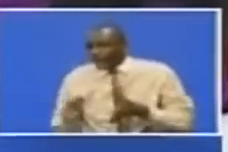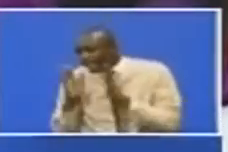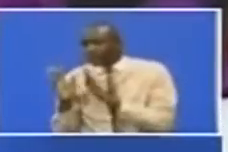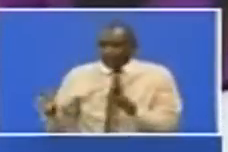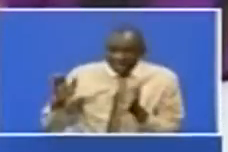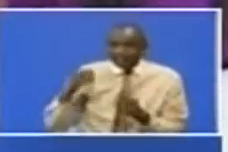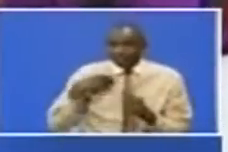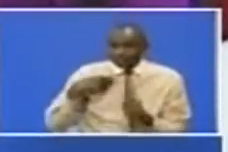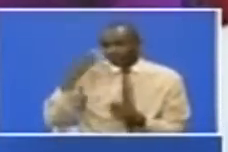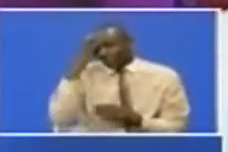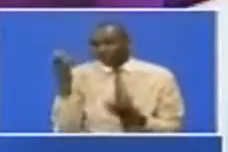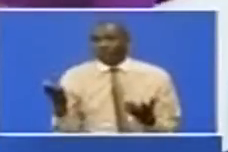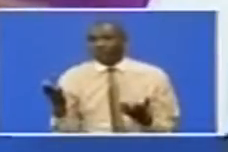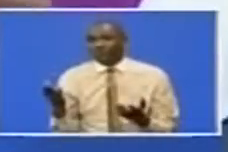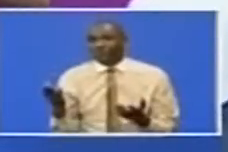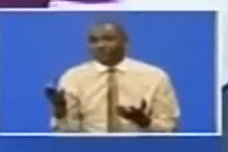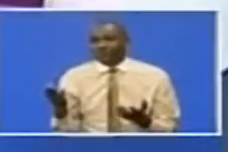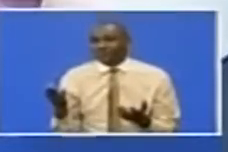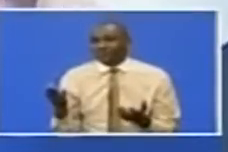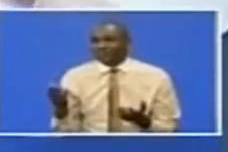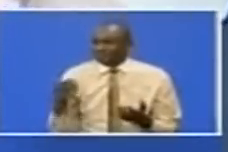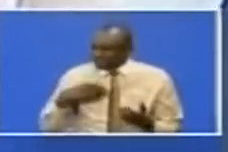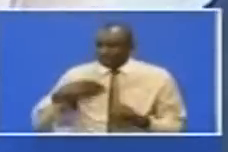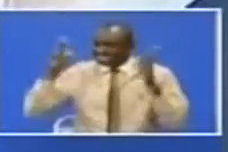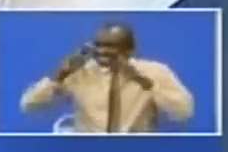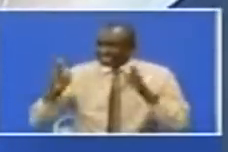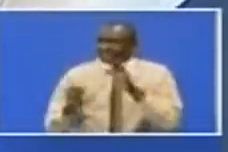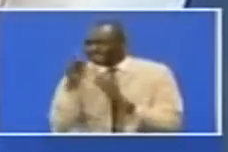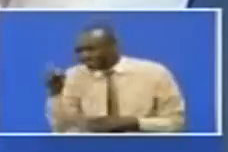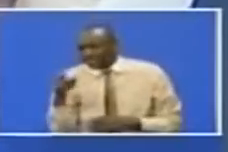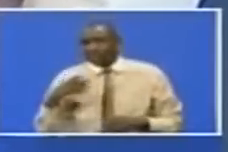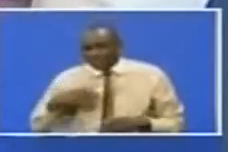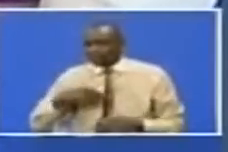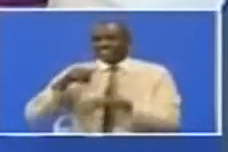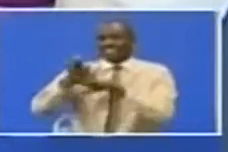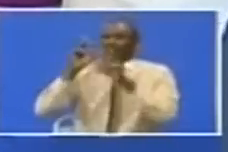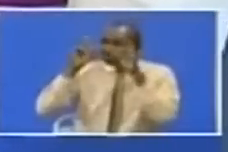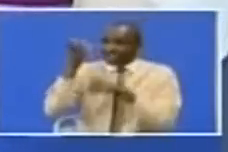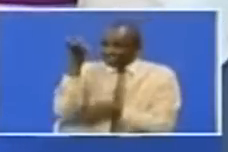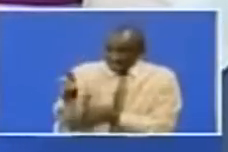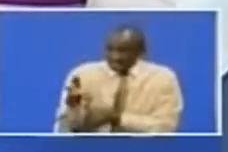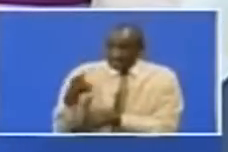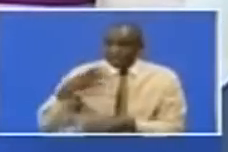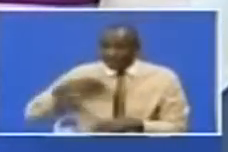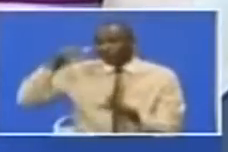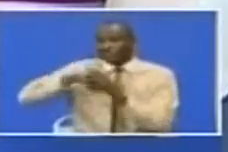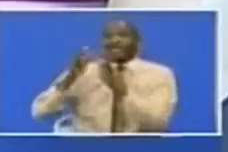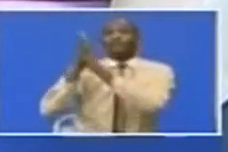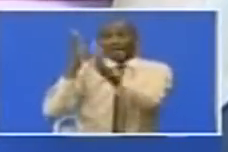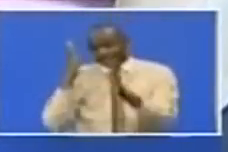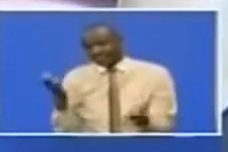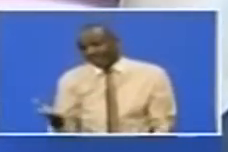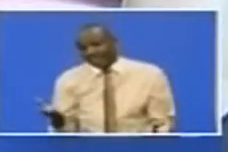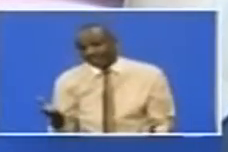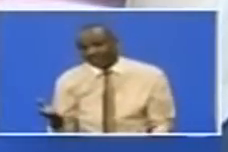where is prophetic glory, latter glory, international ministries. There are so many pictures now of like people in buses, and especially guys,